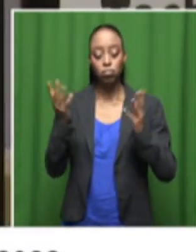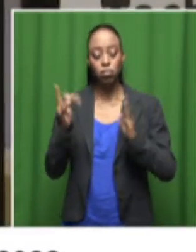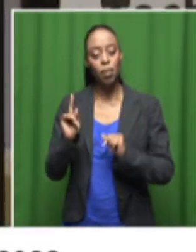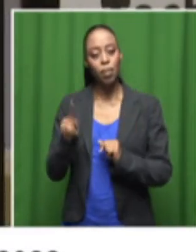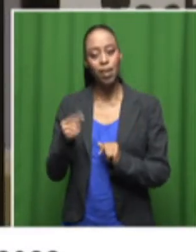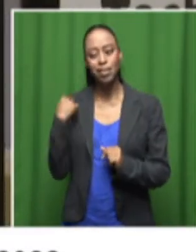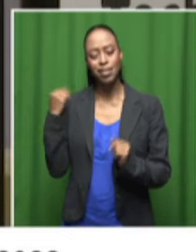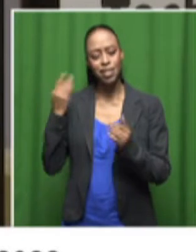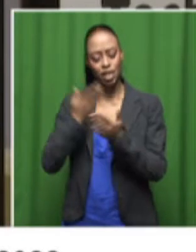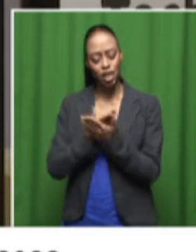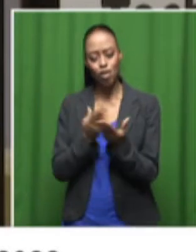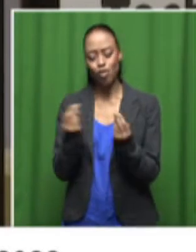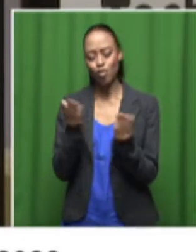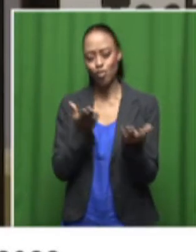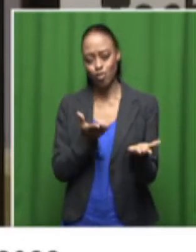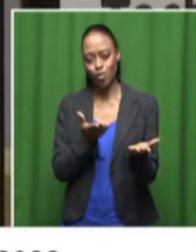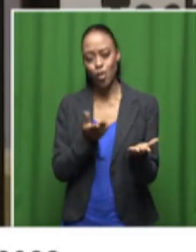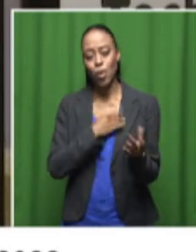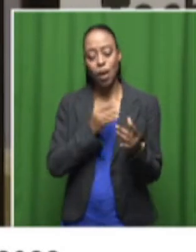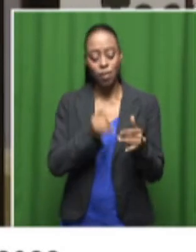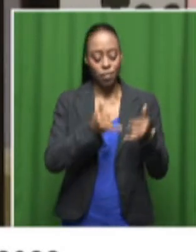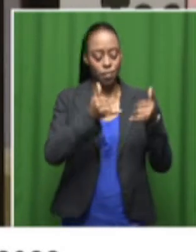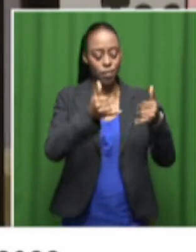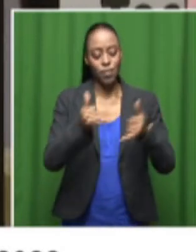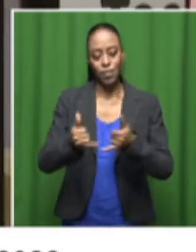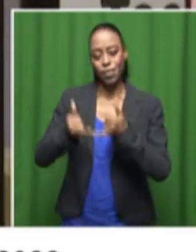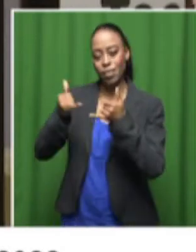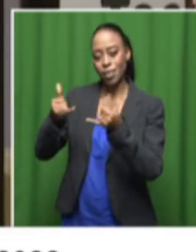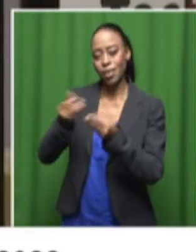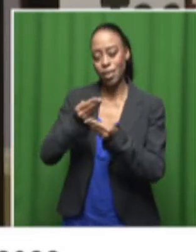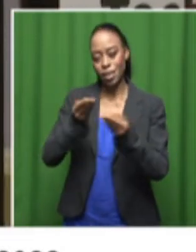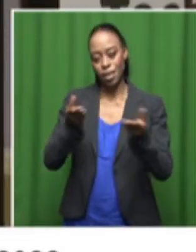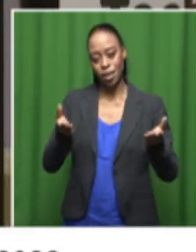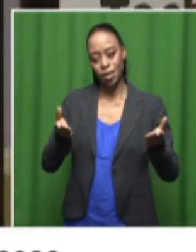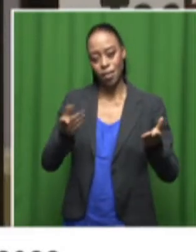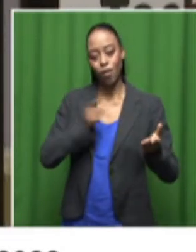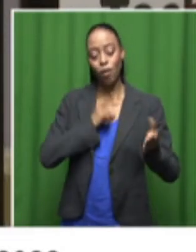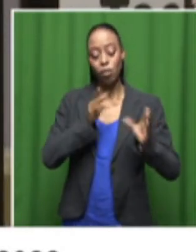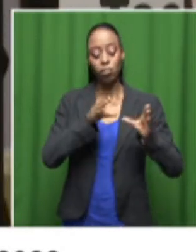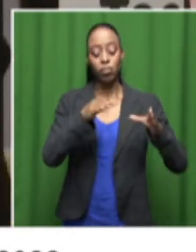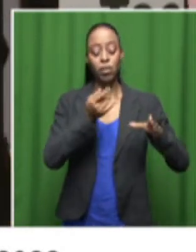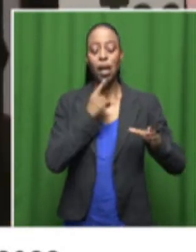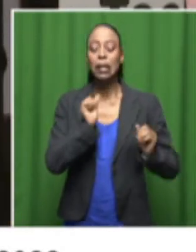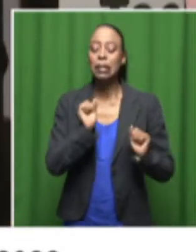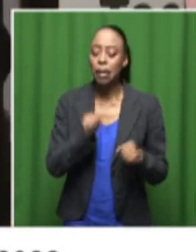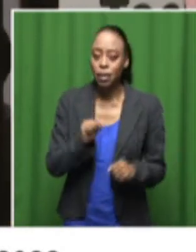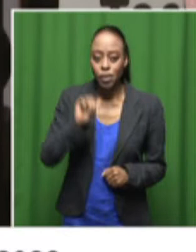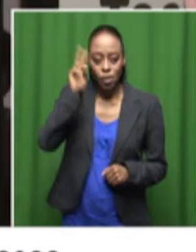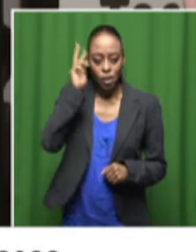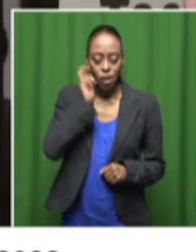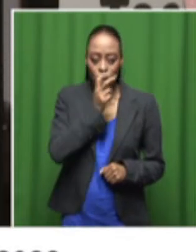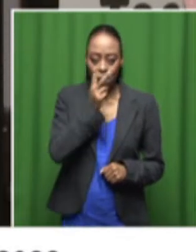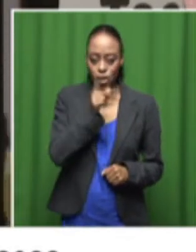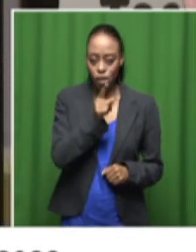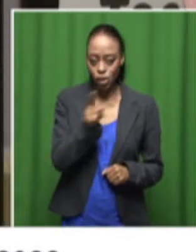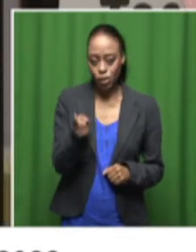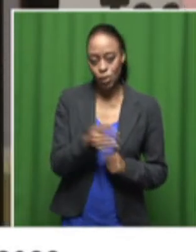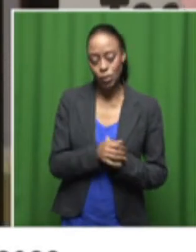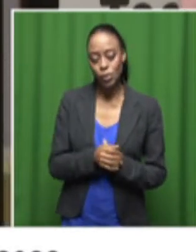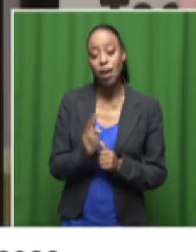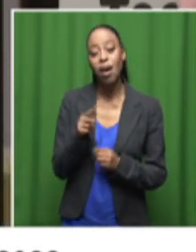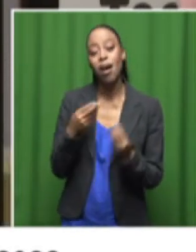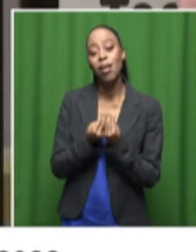that last night by giving awards to appreciate the sector itself, to say, we hear you, we see you. But one of the things that I also